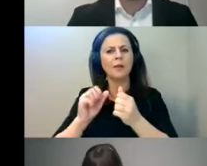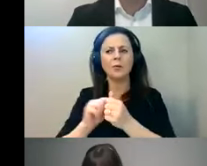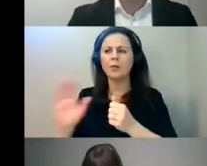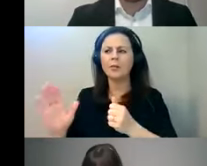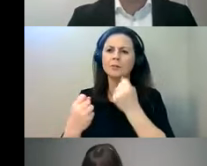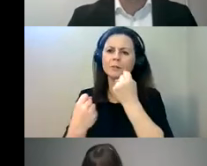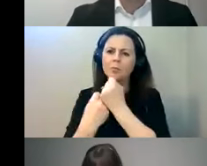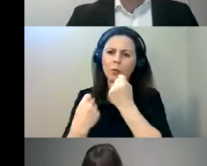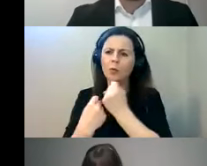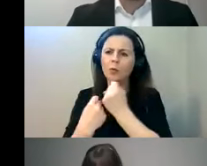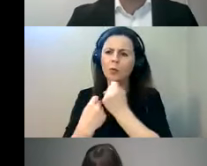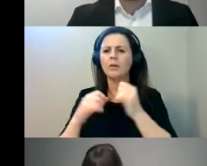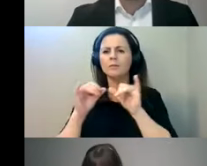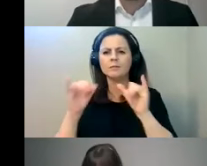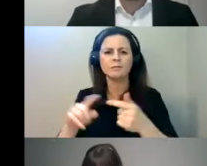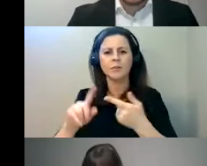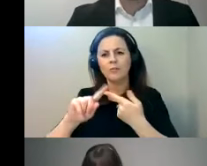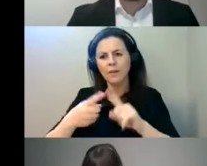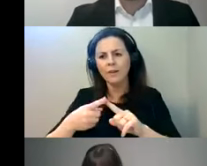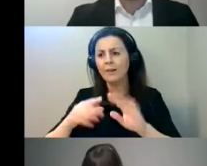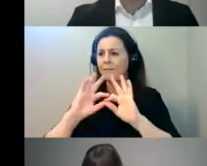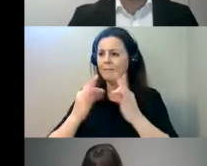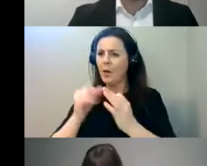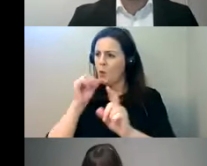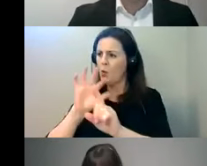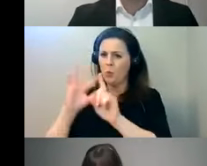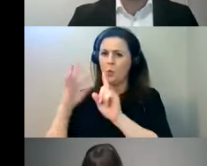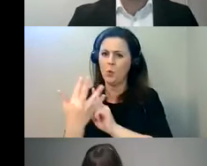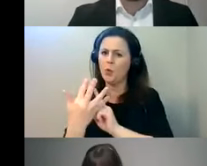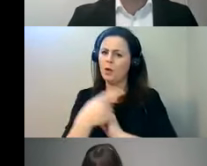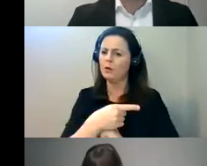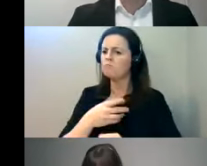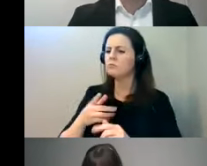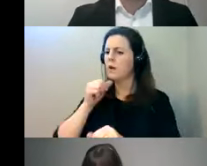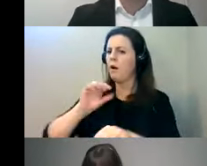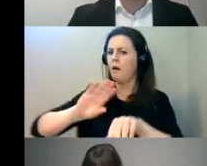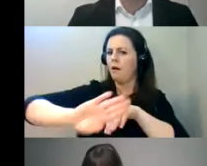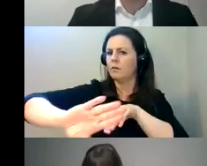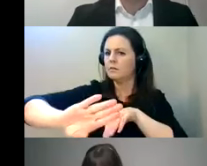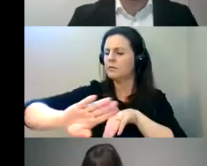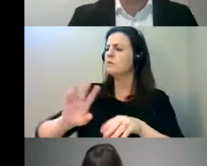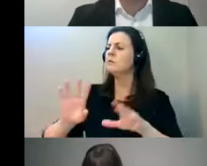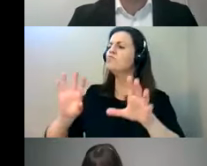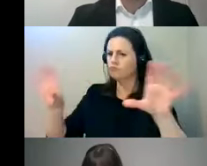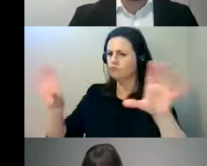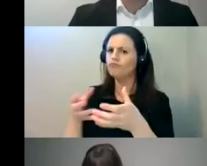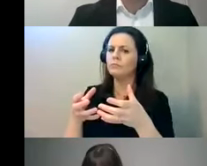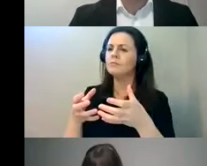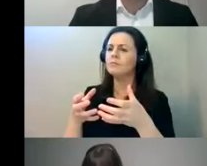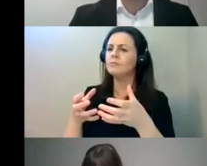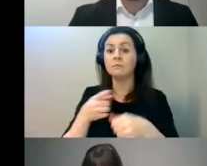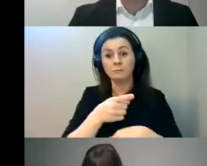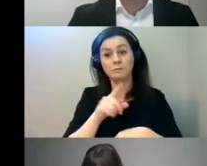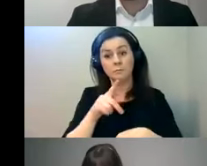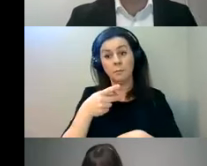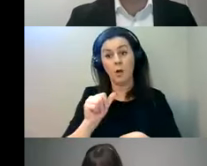supportive friends and family that are around the grantor to provide that support. And it's actually a positive obligation on the